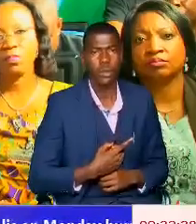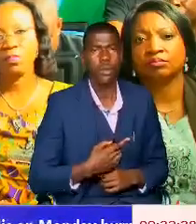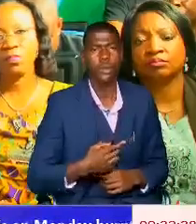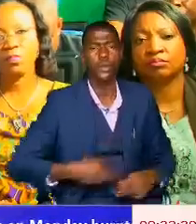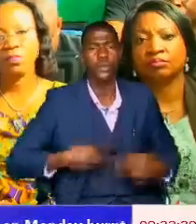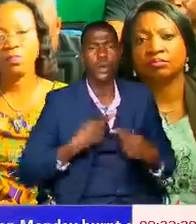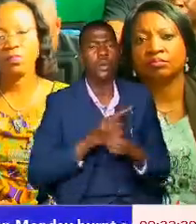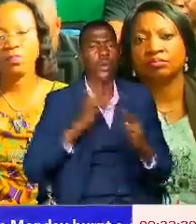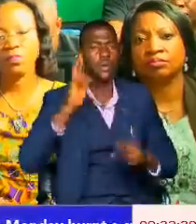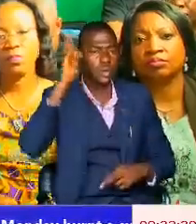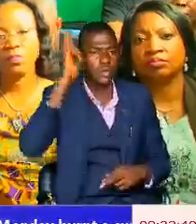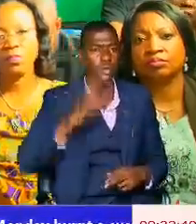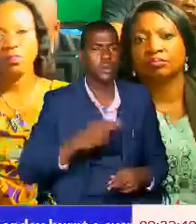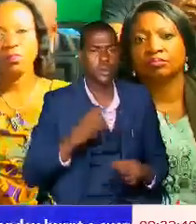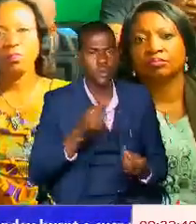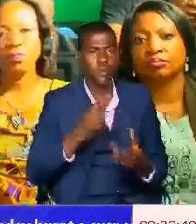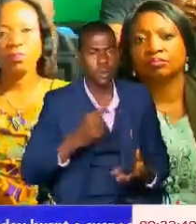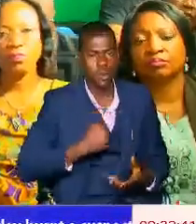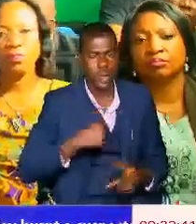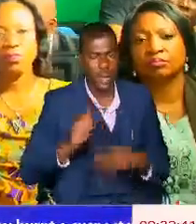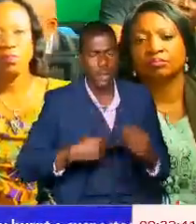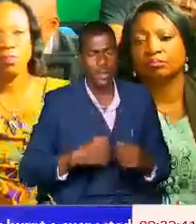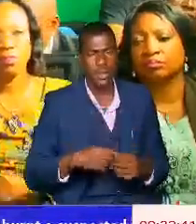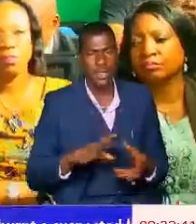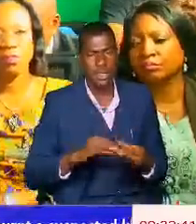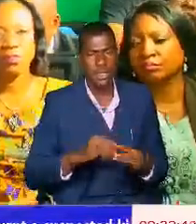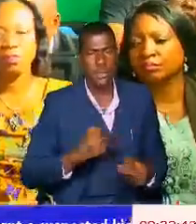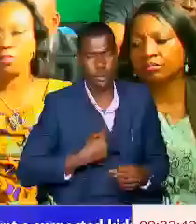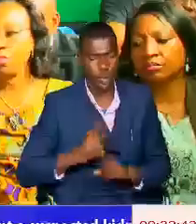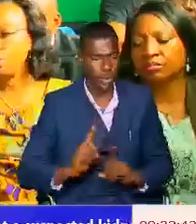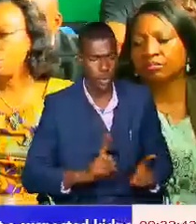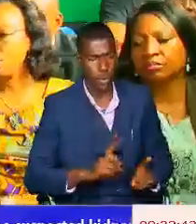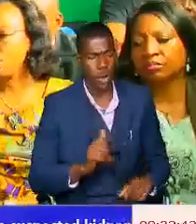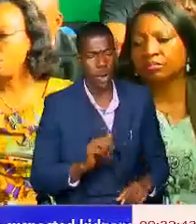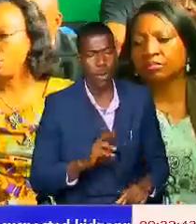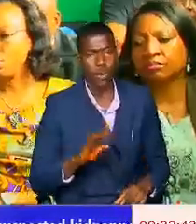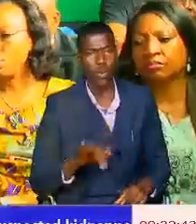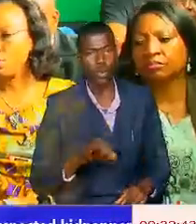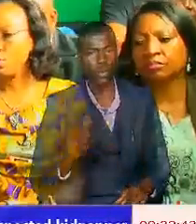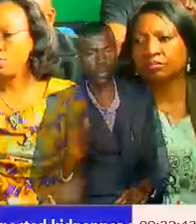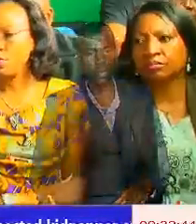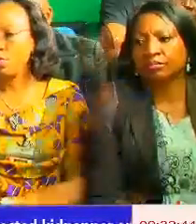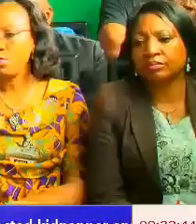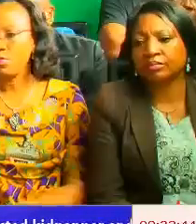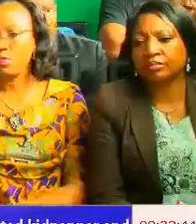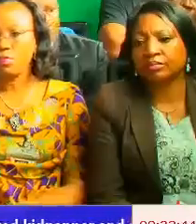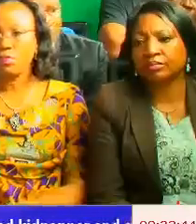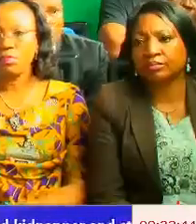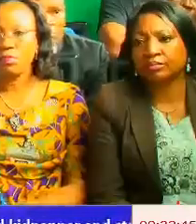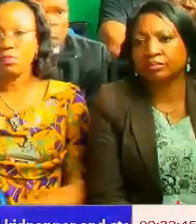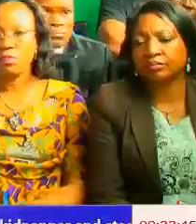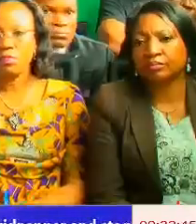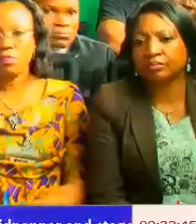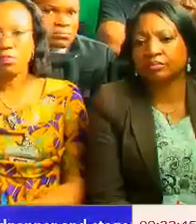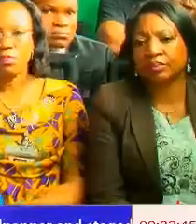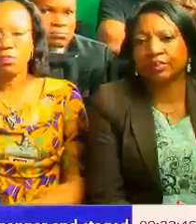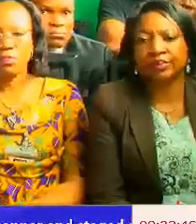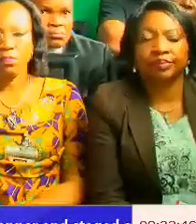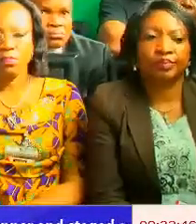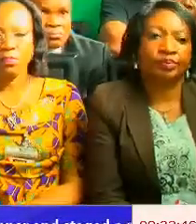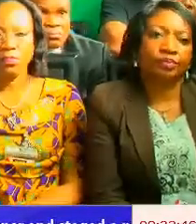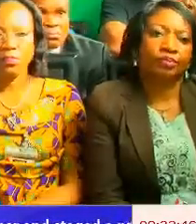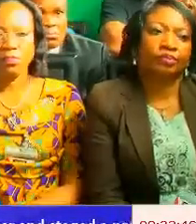this human right to me, that I should go to Abuja and look for human right. Then I will see